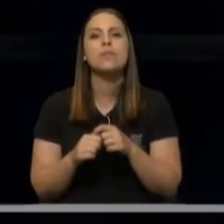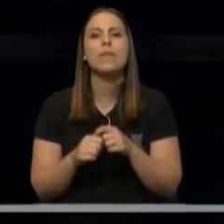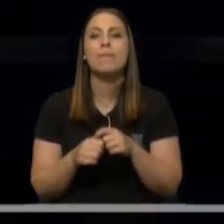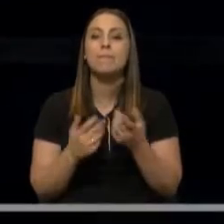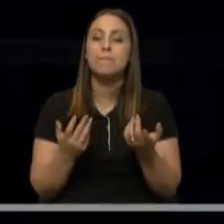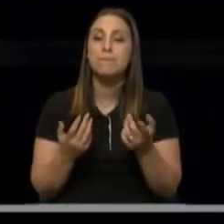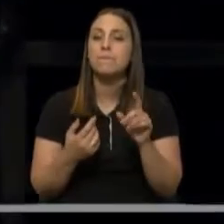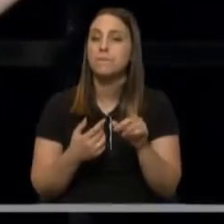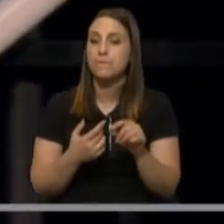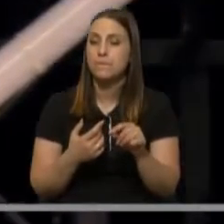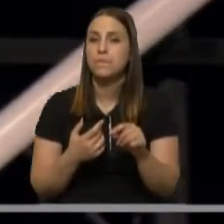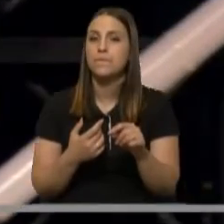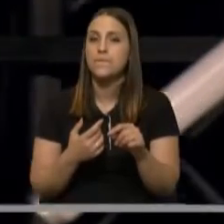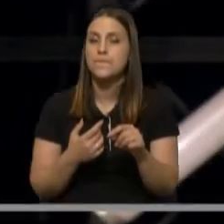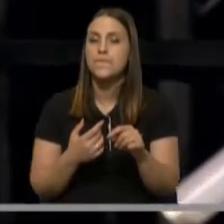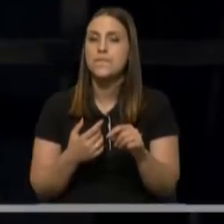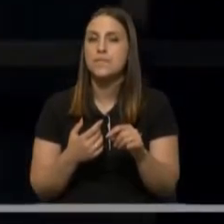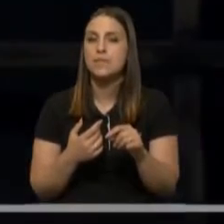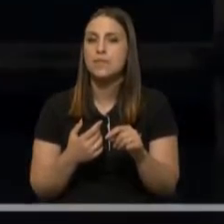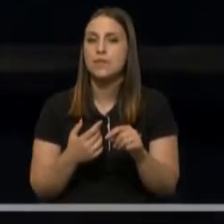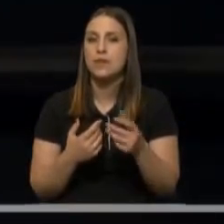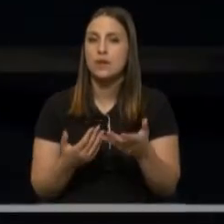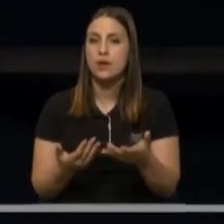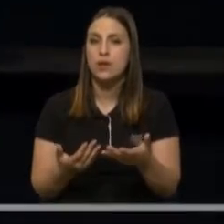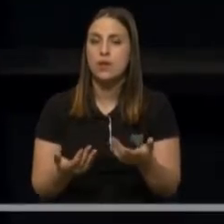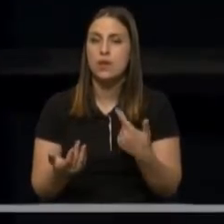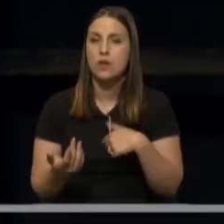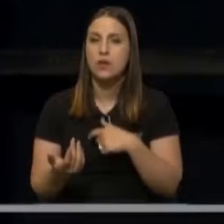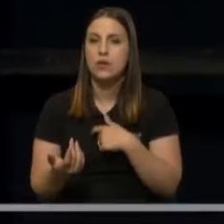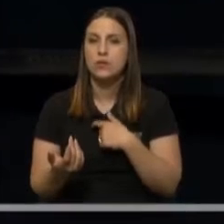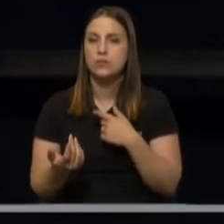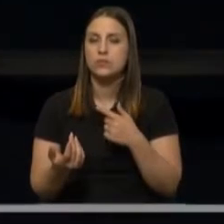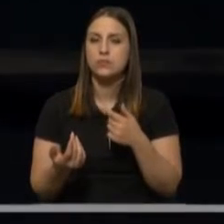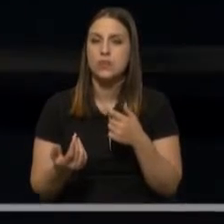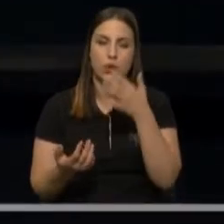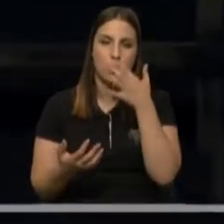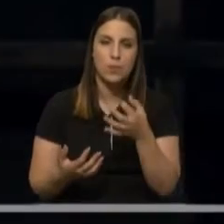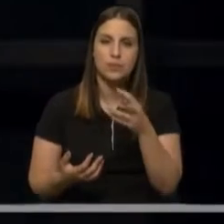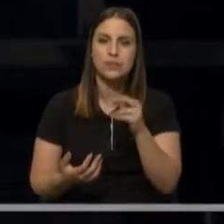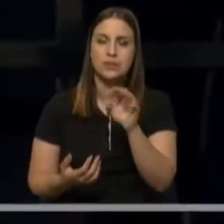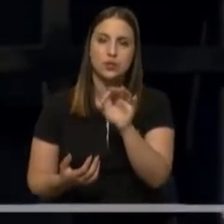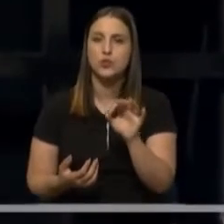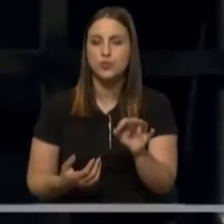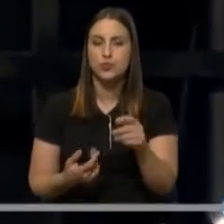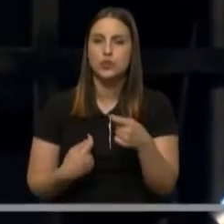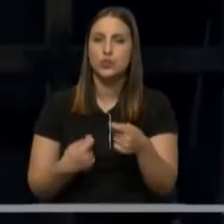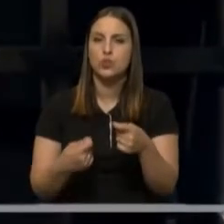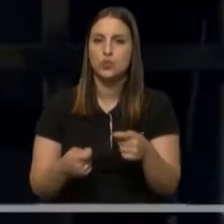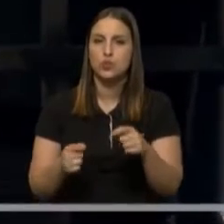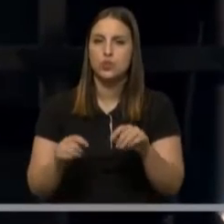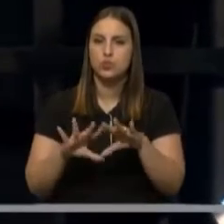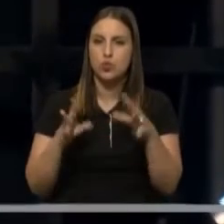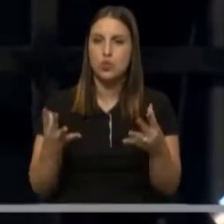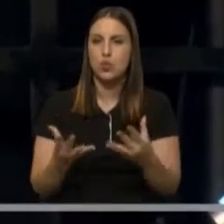And about the data centers, nowadays, data center is occupied 3% of the power consumption of our